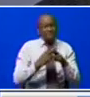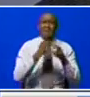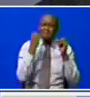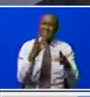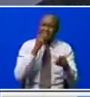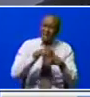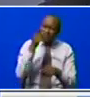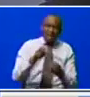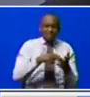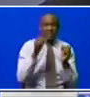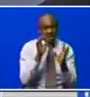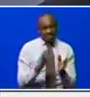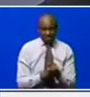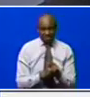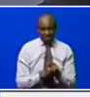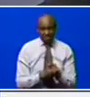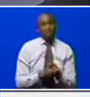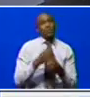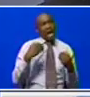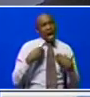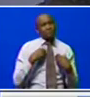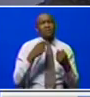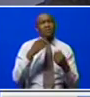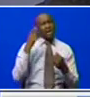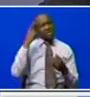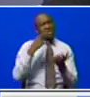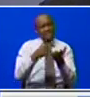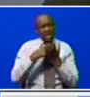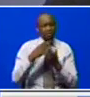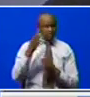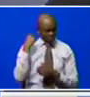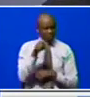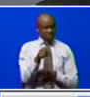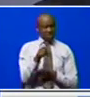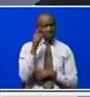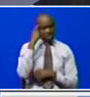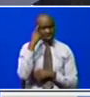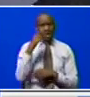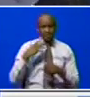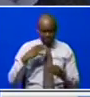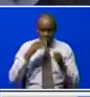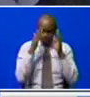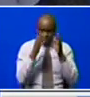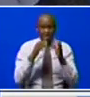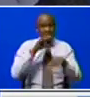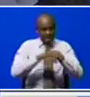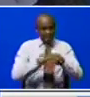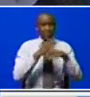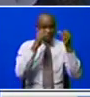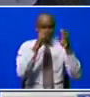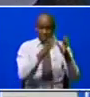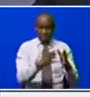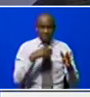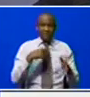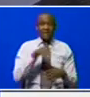fail. There's been a discussion prior to this when we were looking at for the NASA presidential